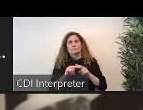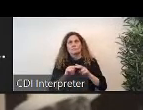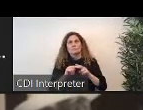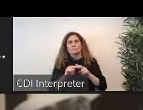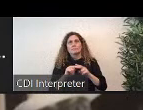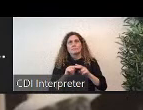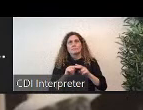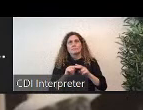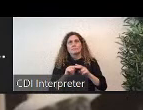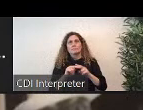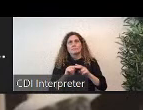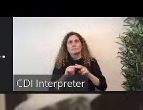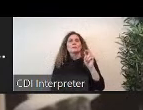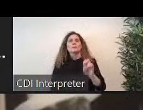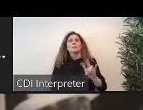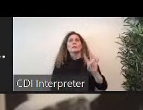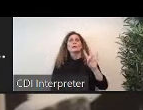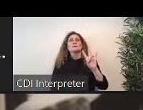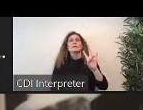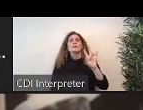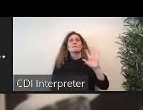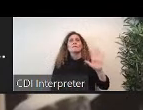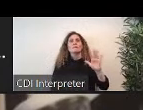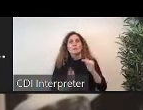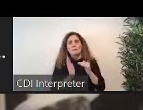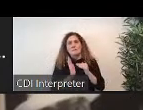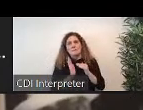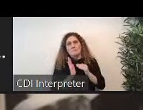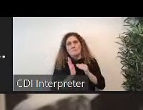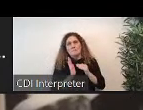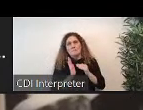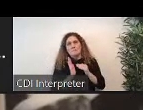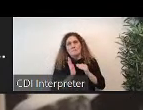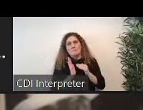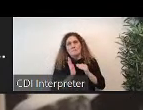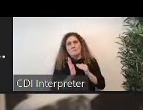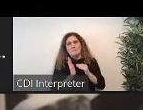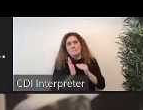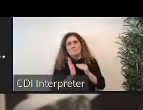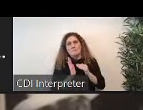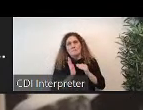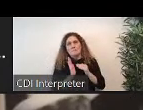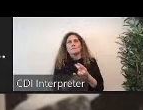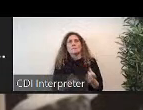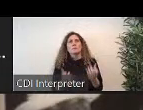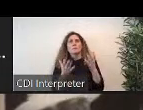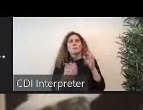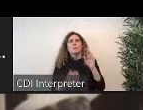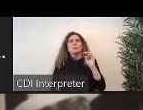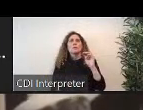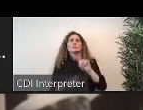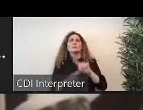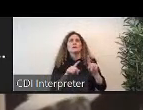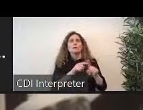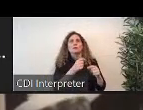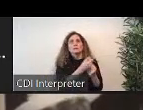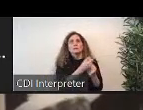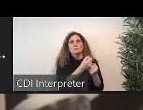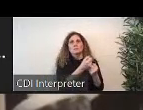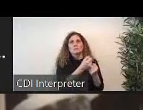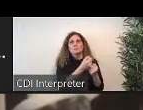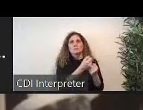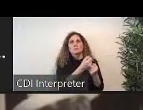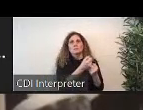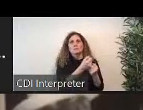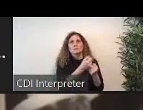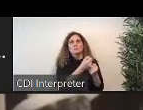an increase in general transit aids, and grant dollars for counties 911, as well as significant investments in